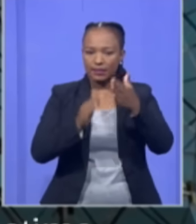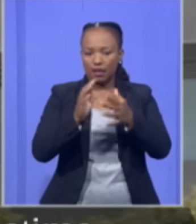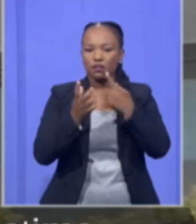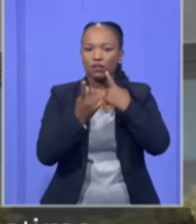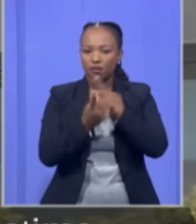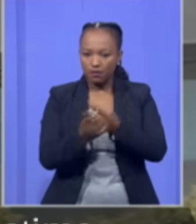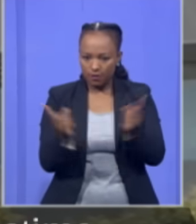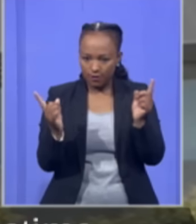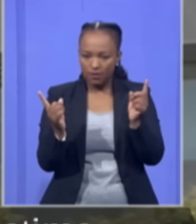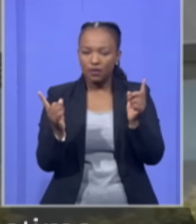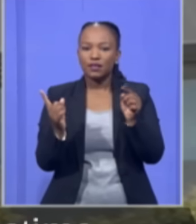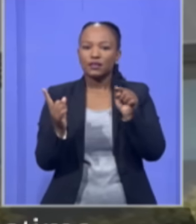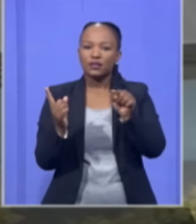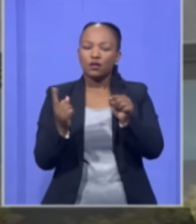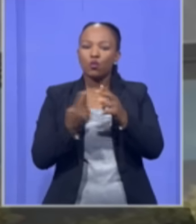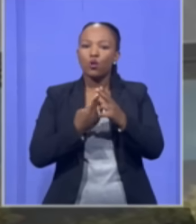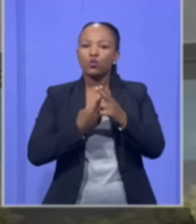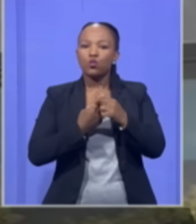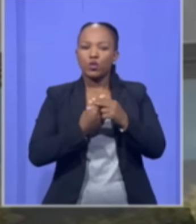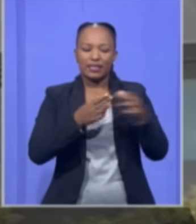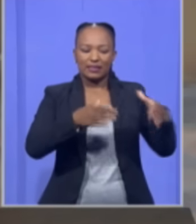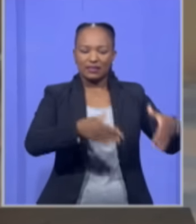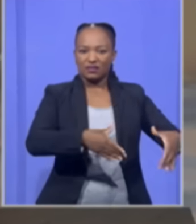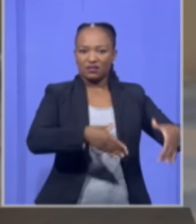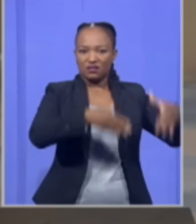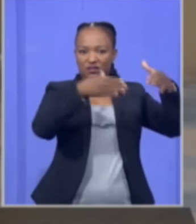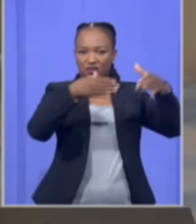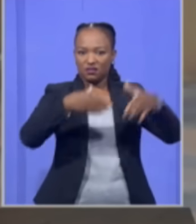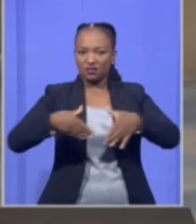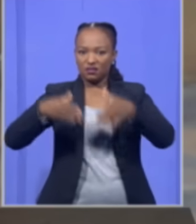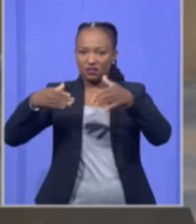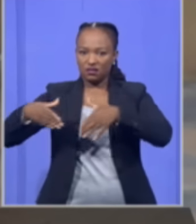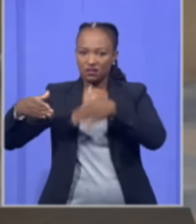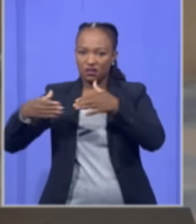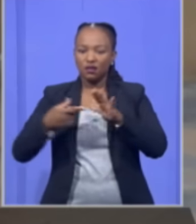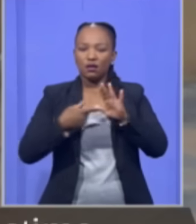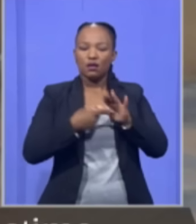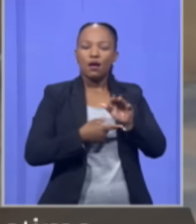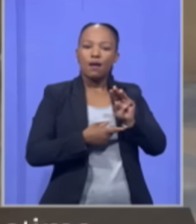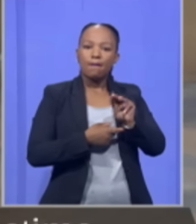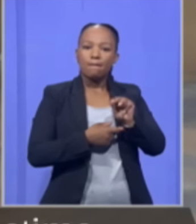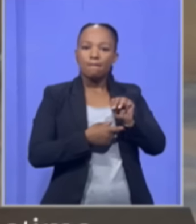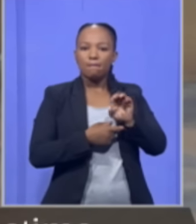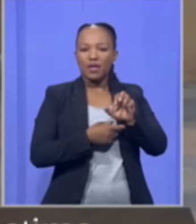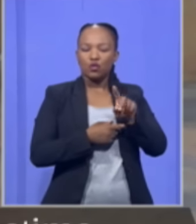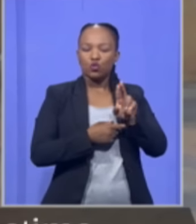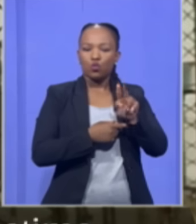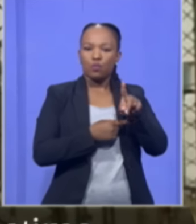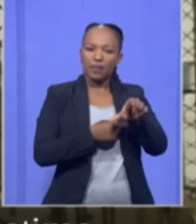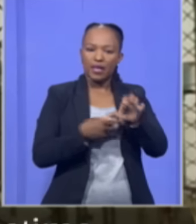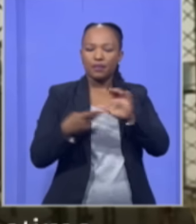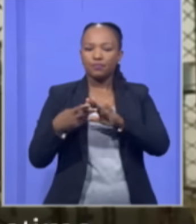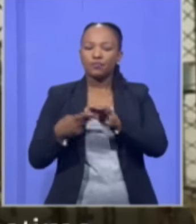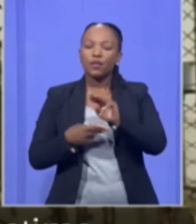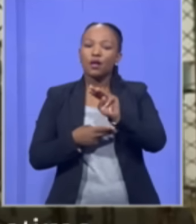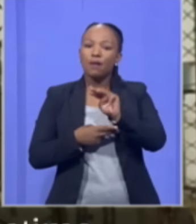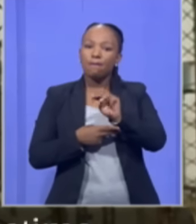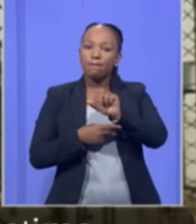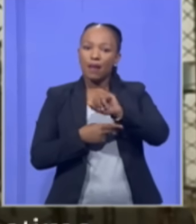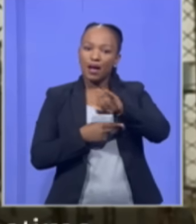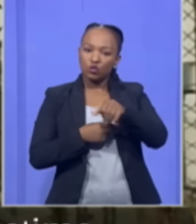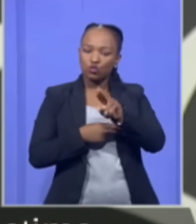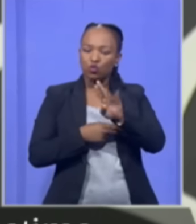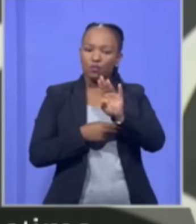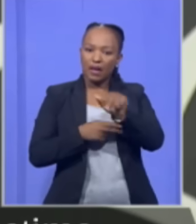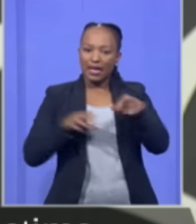o bakilwe ke ho tima ha di-unit tse ngatanyana stationeng sa Medupi le Majuba. I want to say to the rest of the country that we